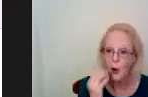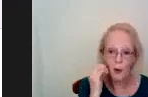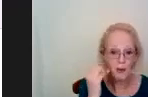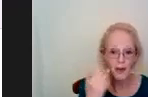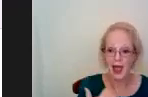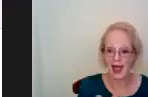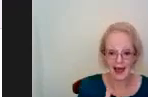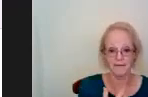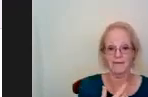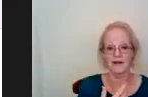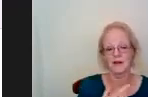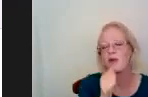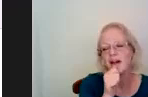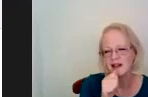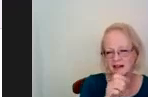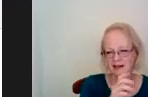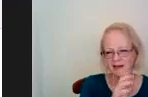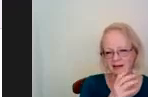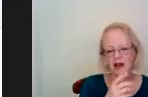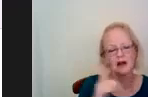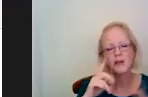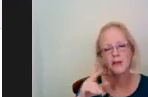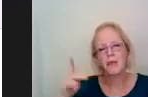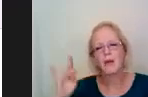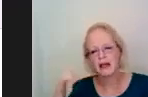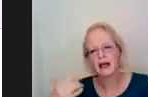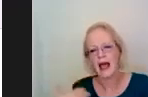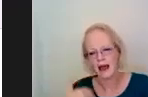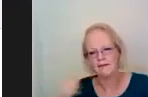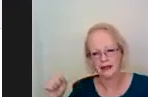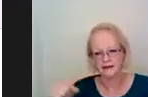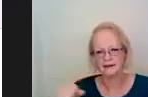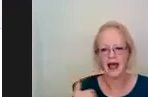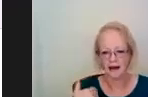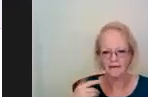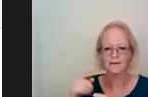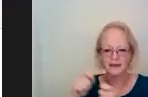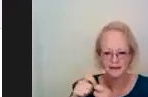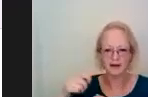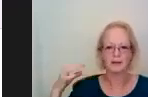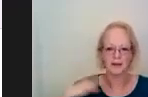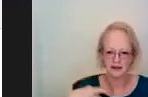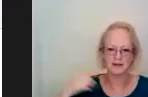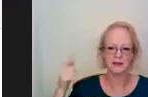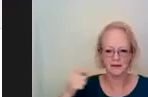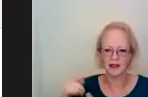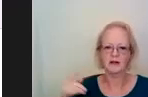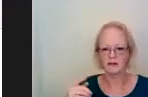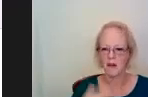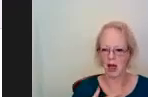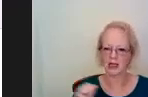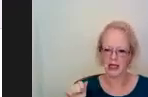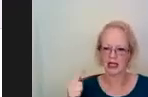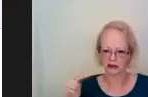private sector. In the public sector, there still are a number of members of my age cohort